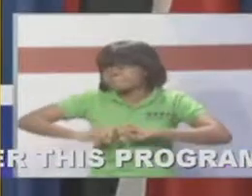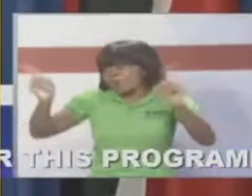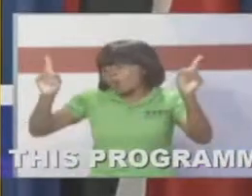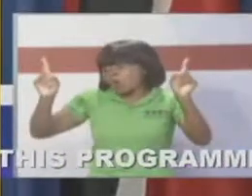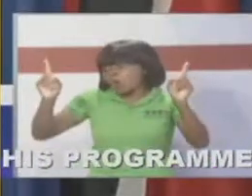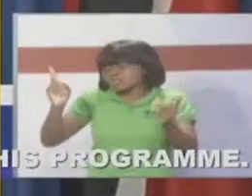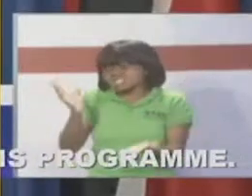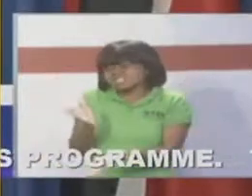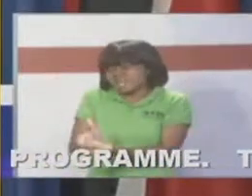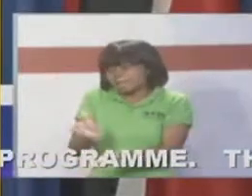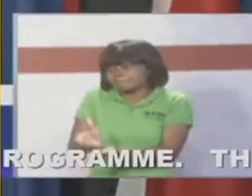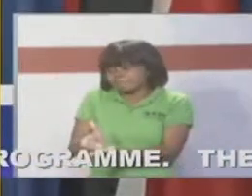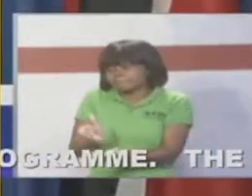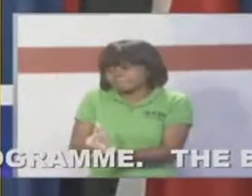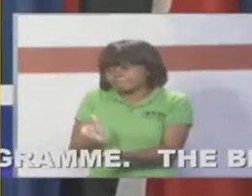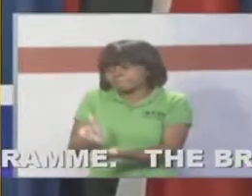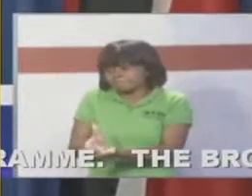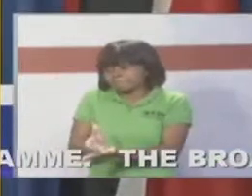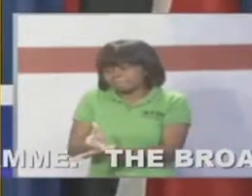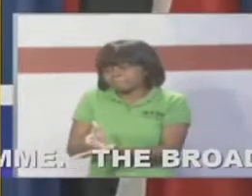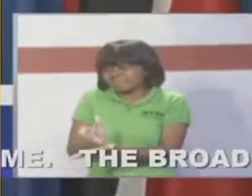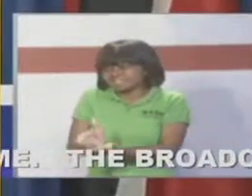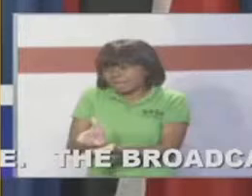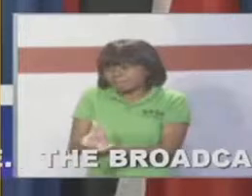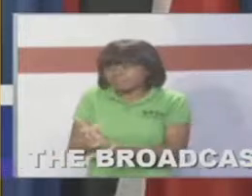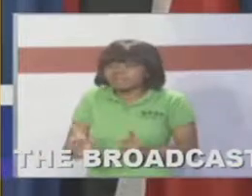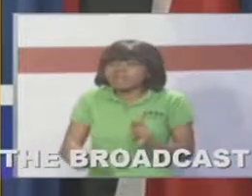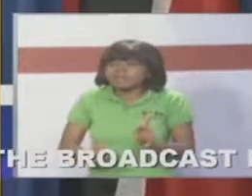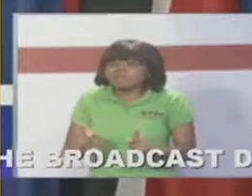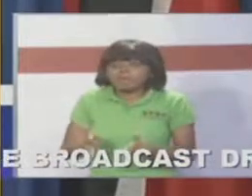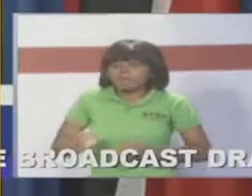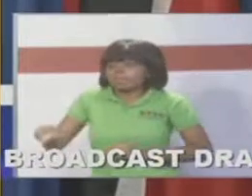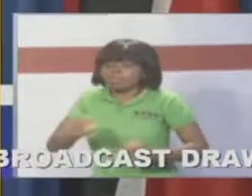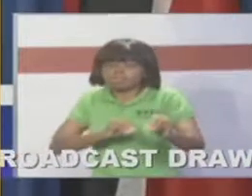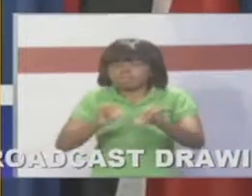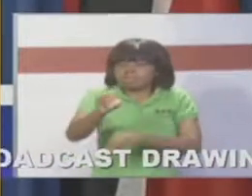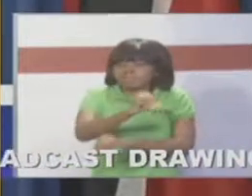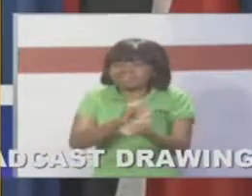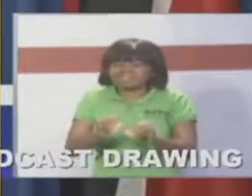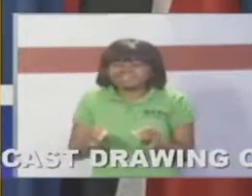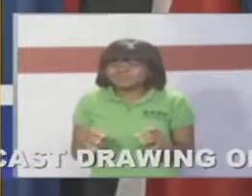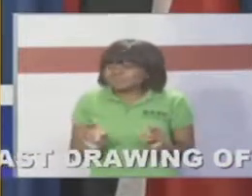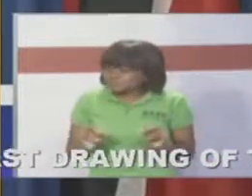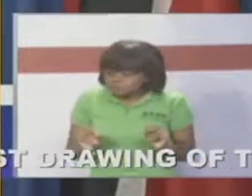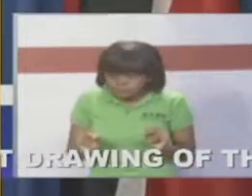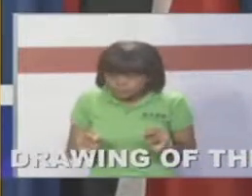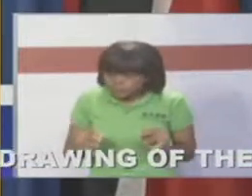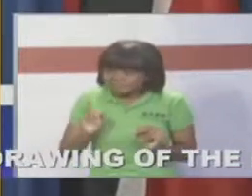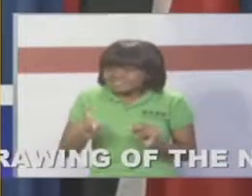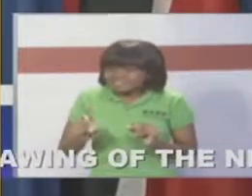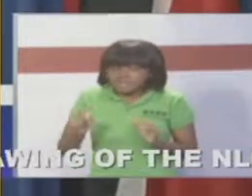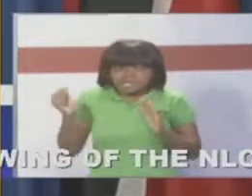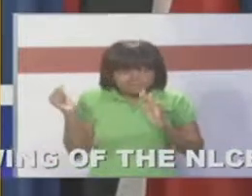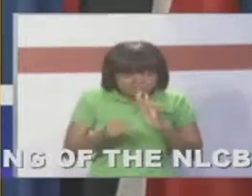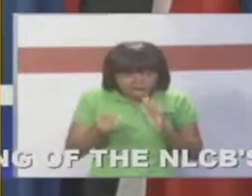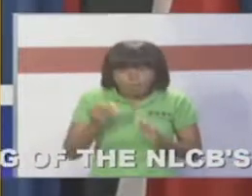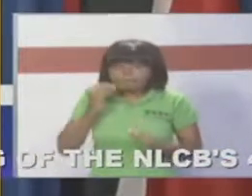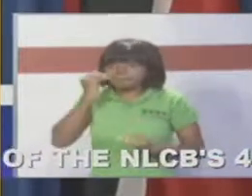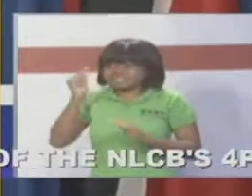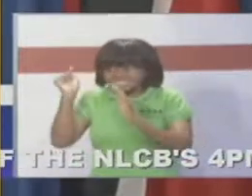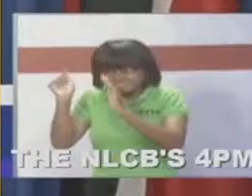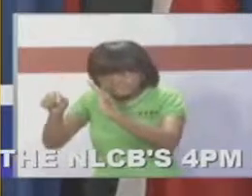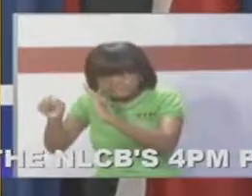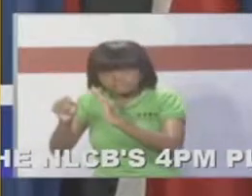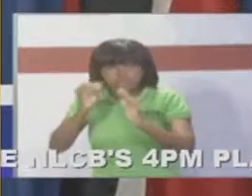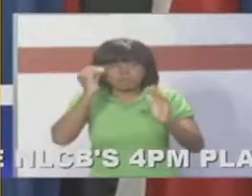are carrying the economy. But the moving and mixing is what it's all about. You want to stop that.